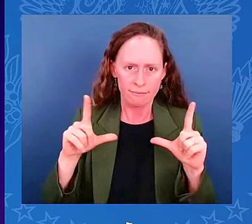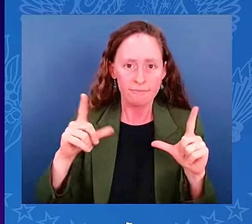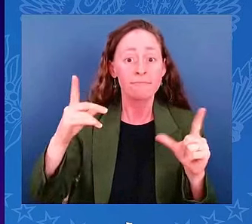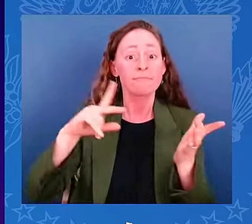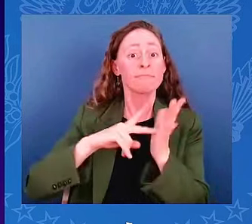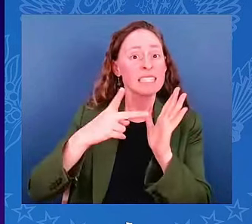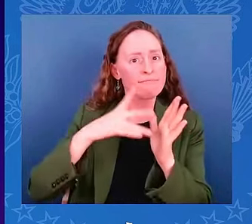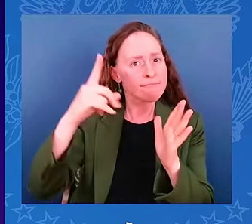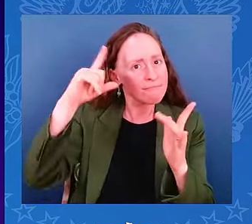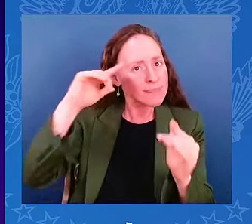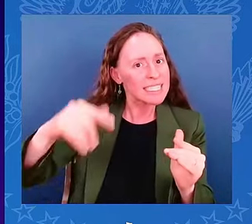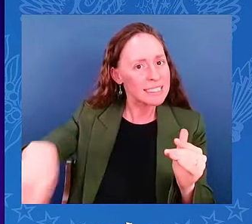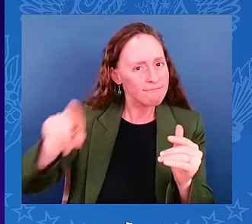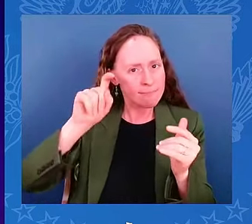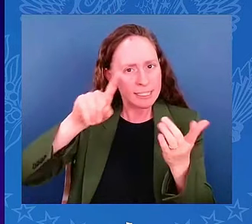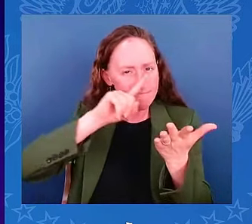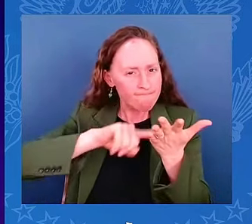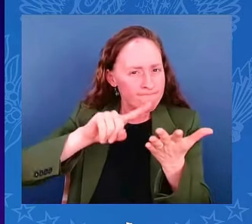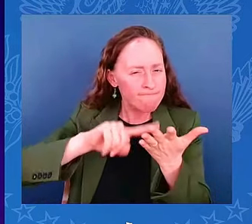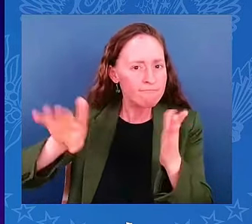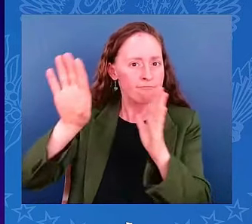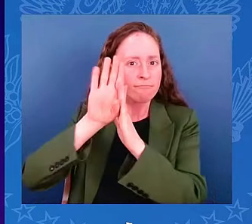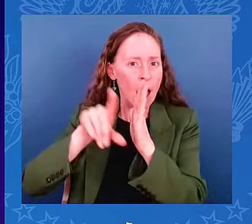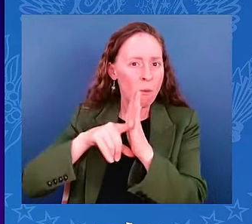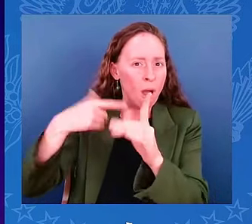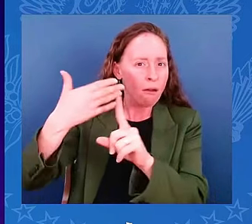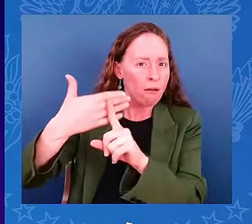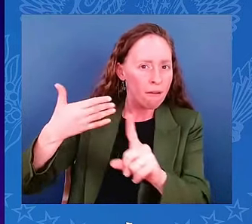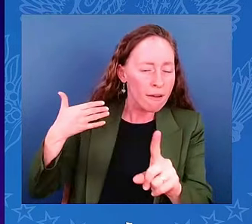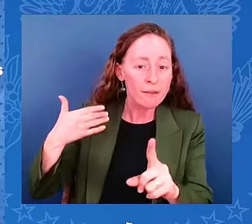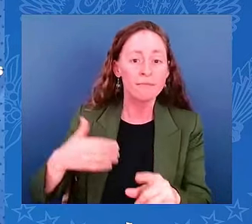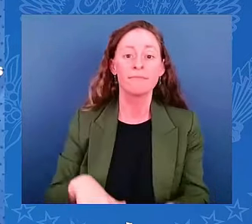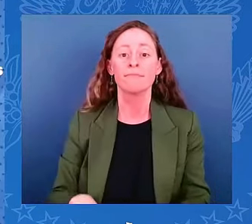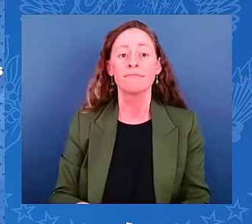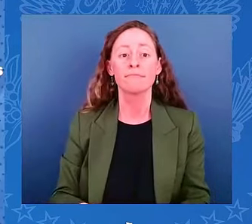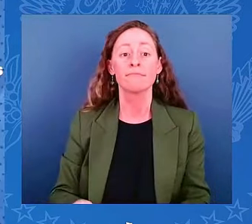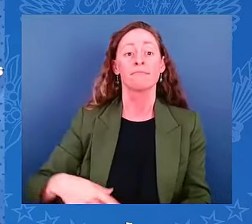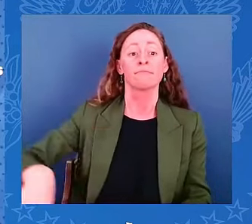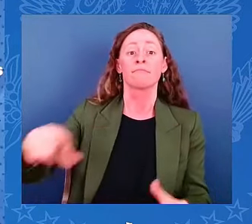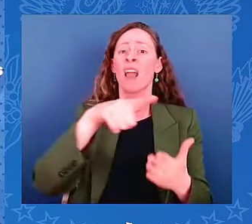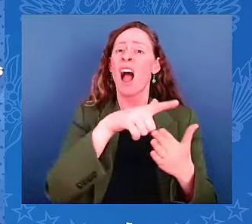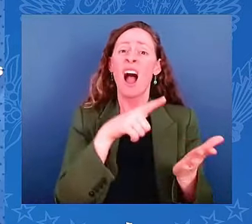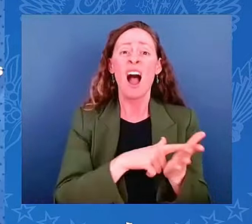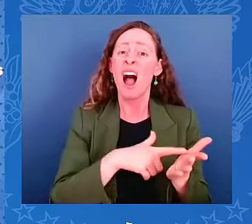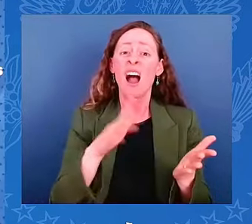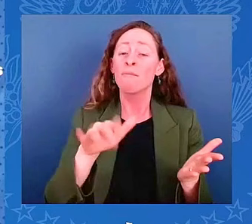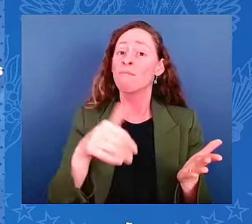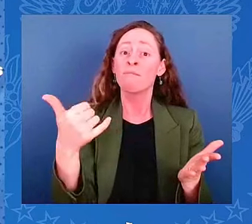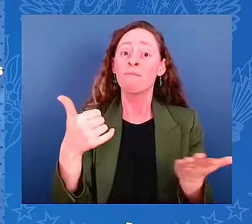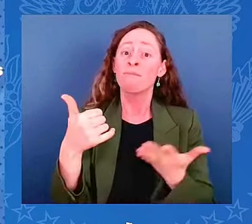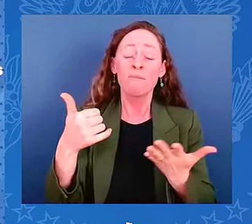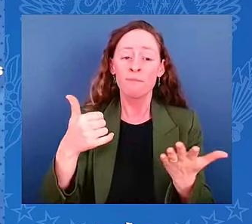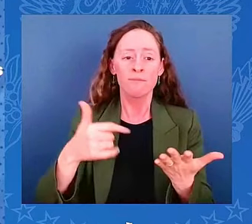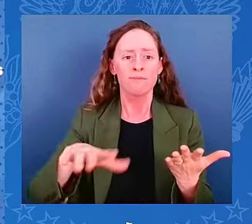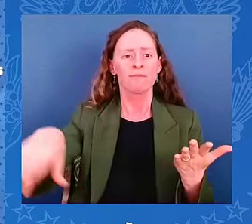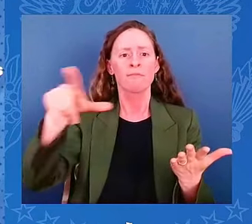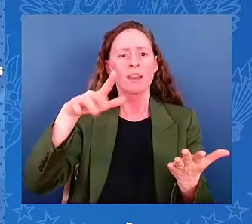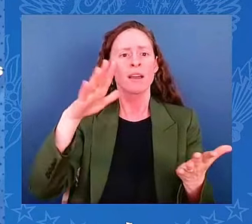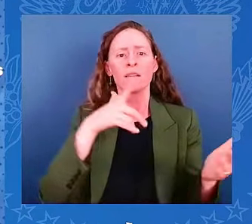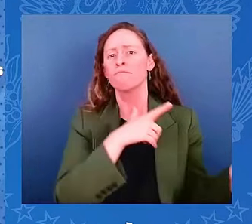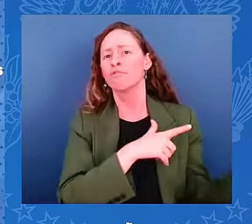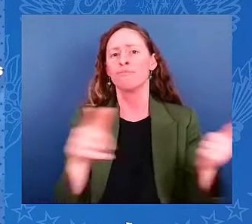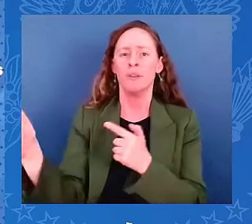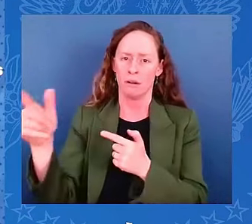helps stop mass shootings, provides $750 million to state to states to implement the crisis